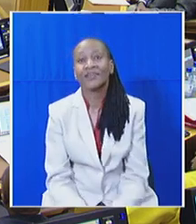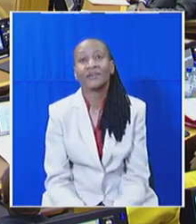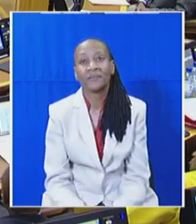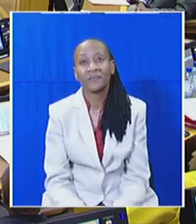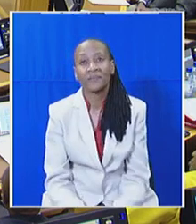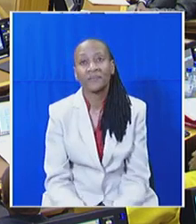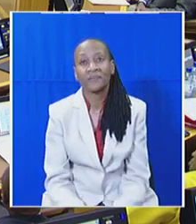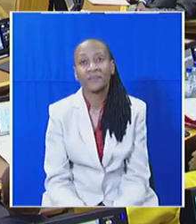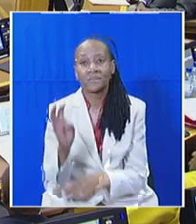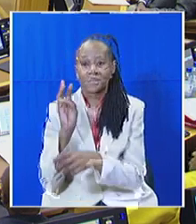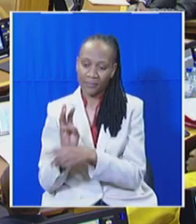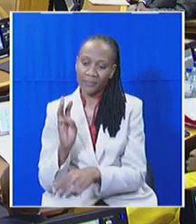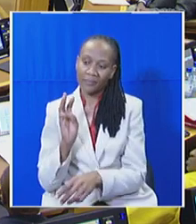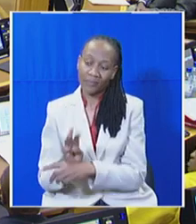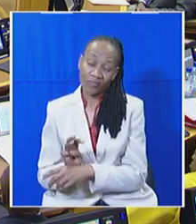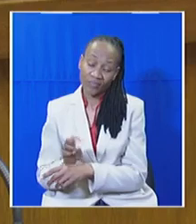Madam Speaker,